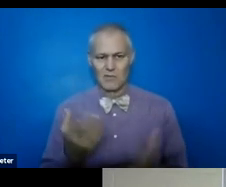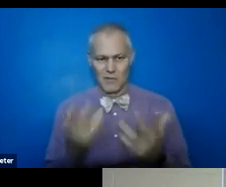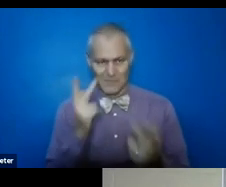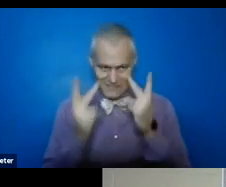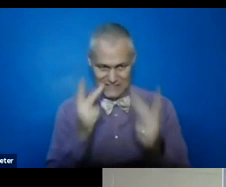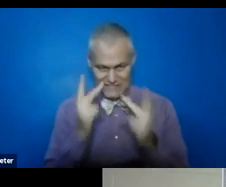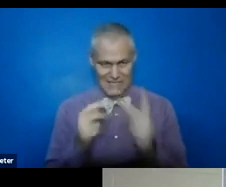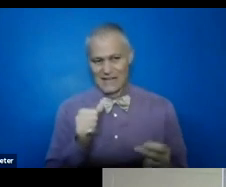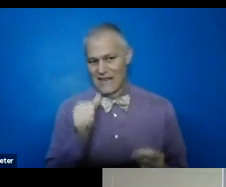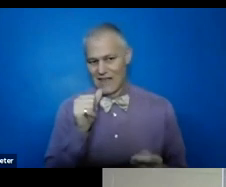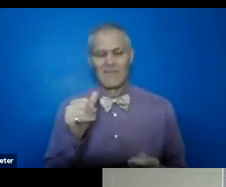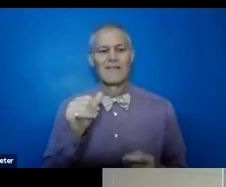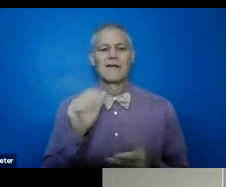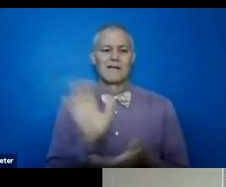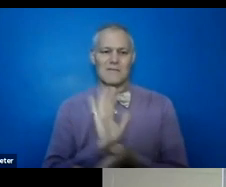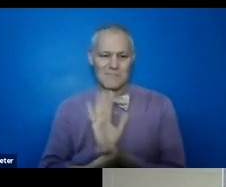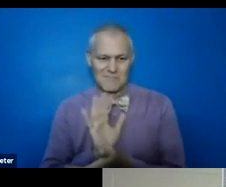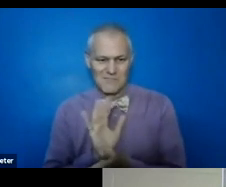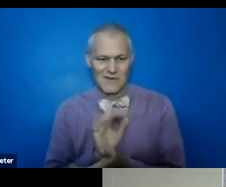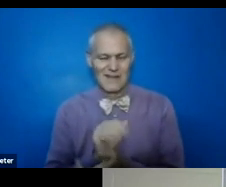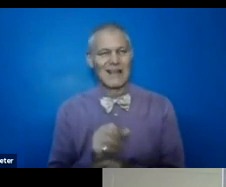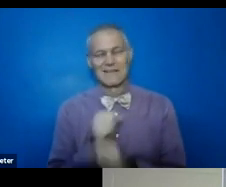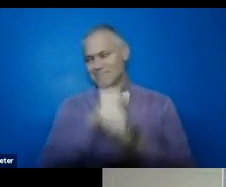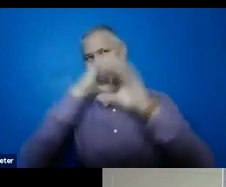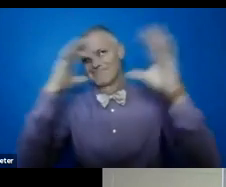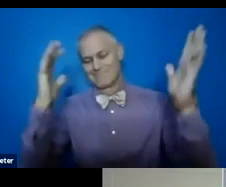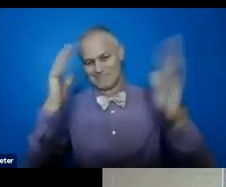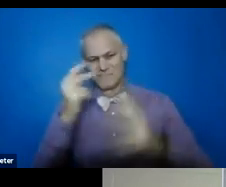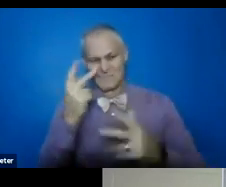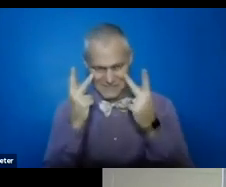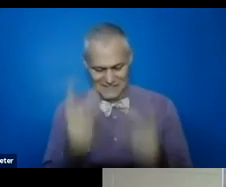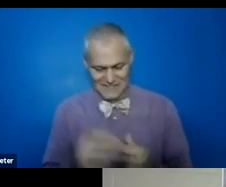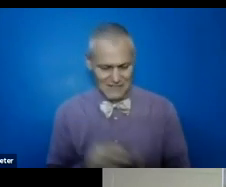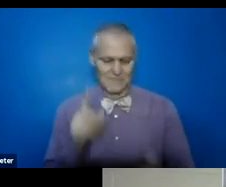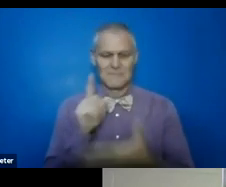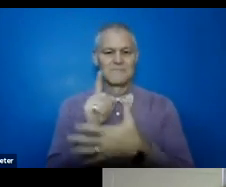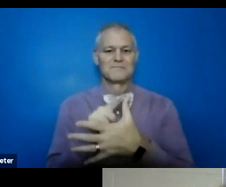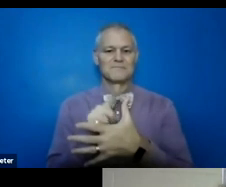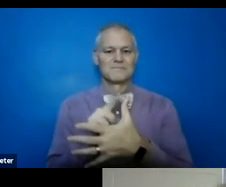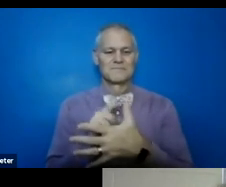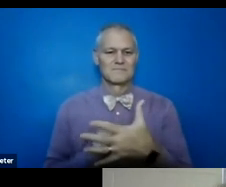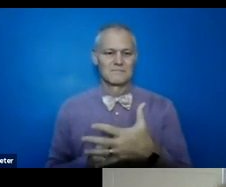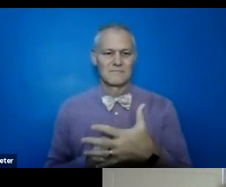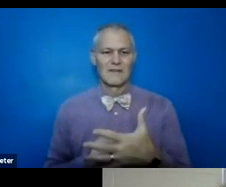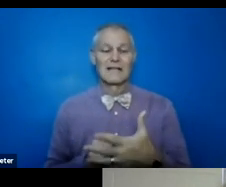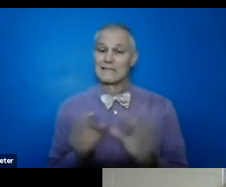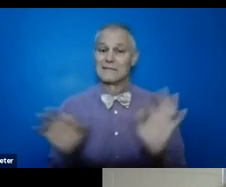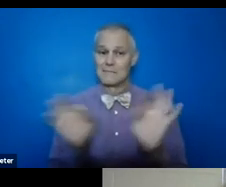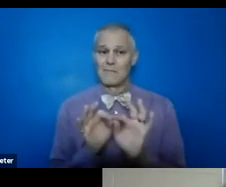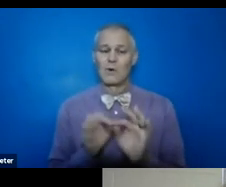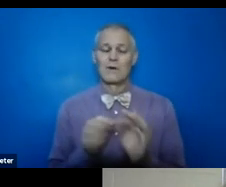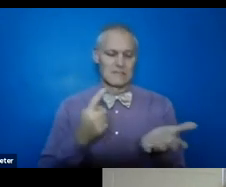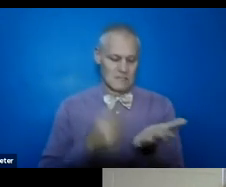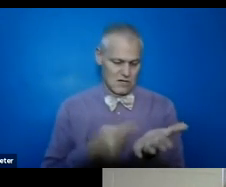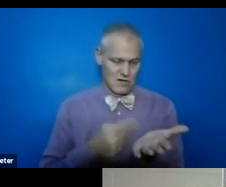Feminist on Cell Block Y video, because there's like a good view of what that can look like. Number one would be that it's actually really important to talk